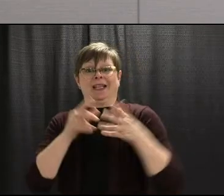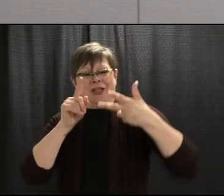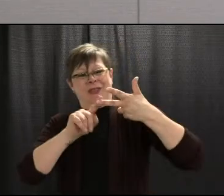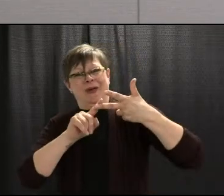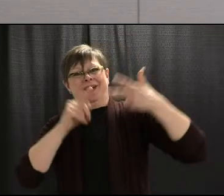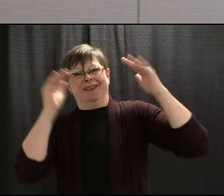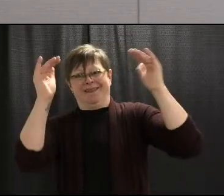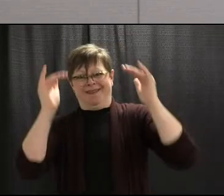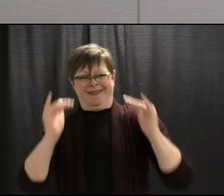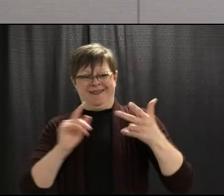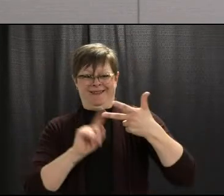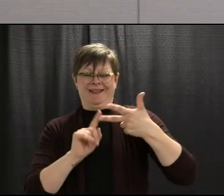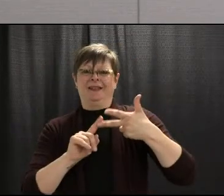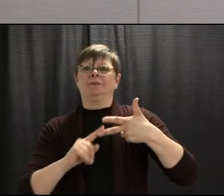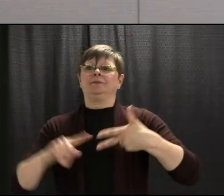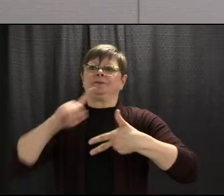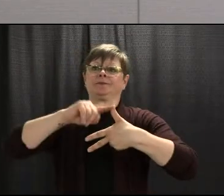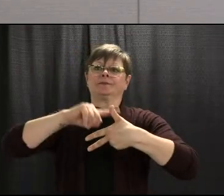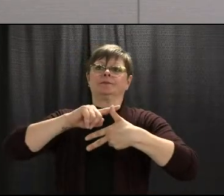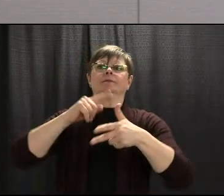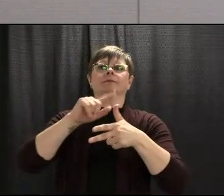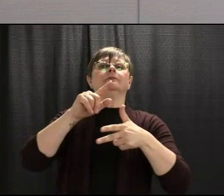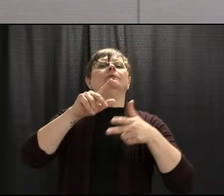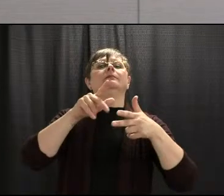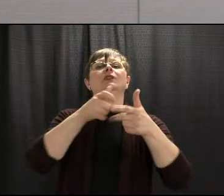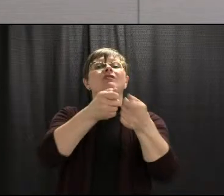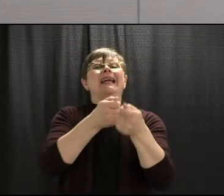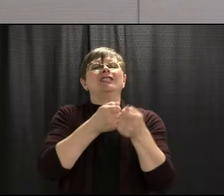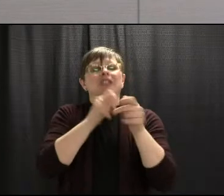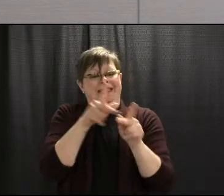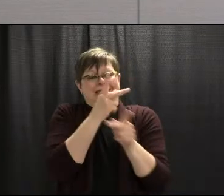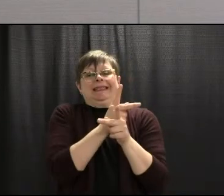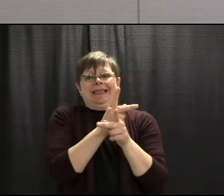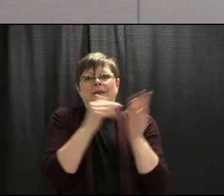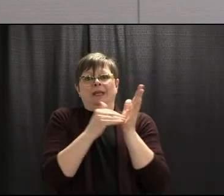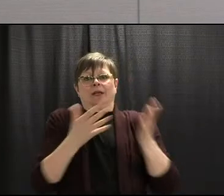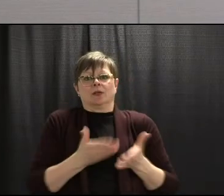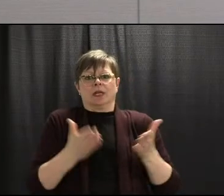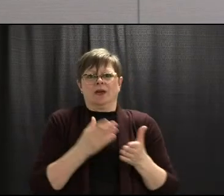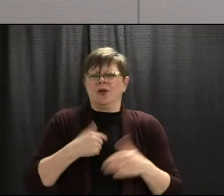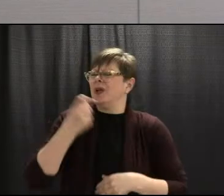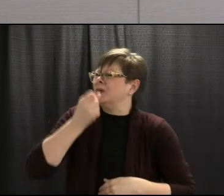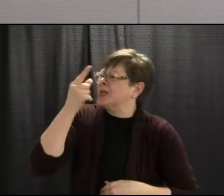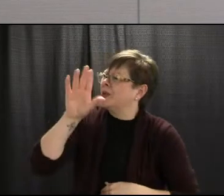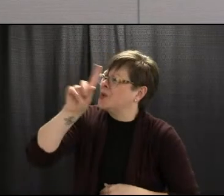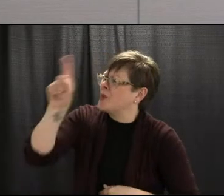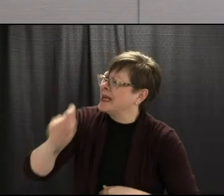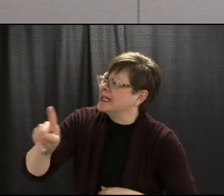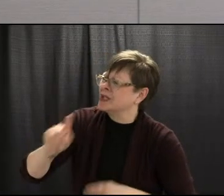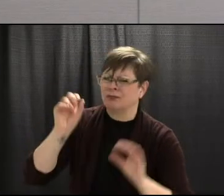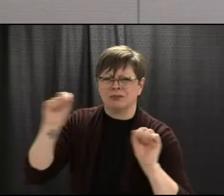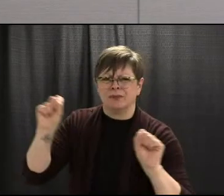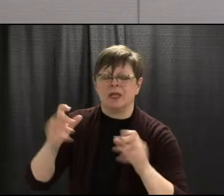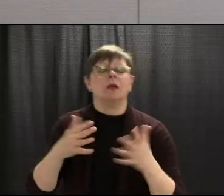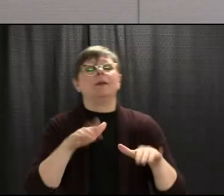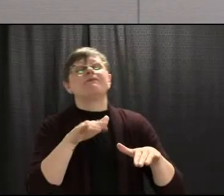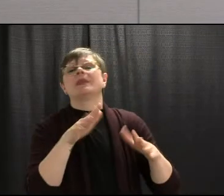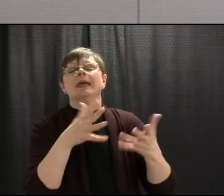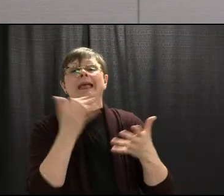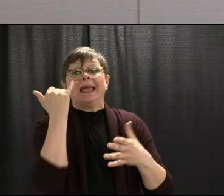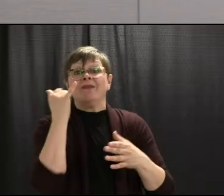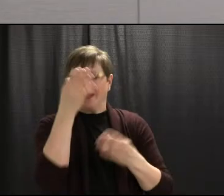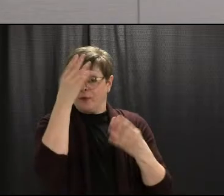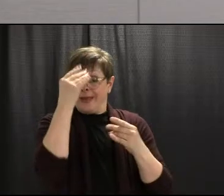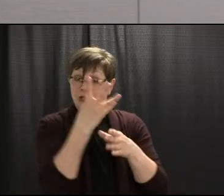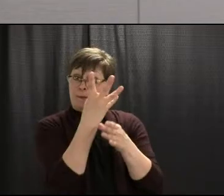and retention is the first one, but you just said that that's the trickiest one. I mean, without that information, isn't I'm sorry, I don't understand the premise of the question. Well, without that information,